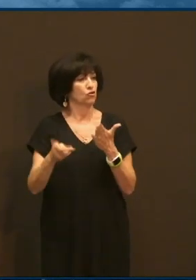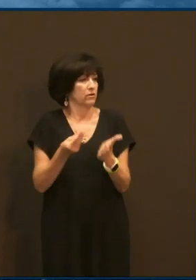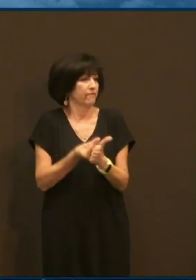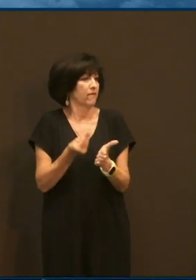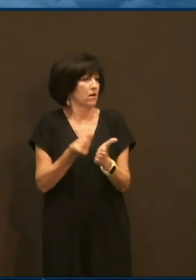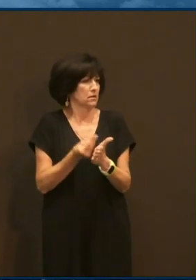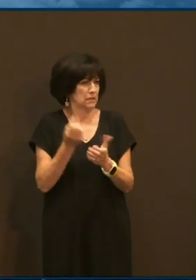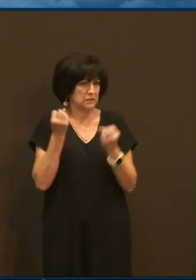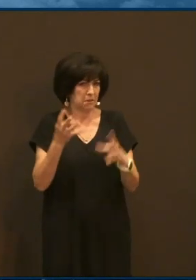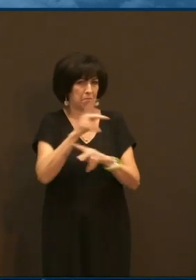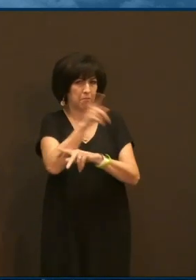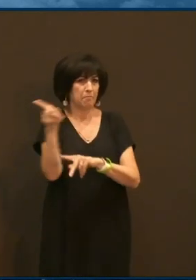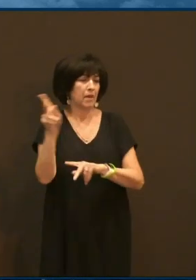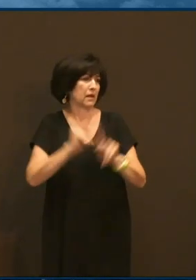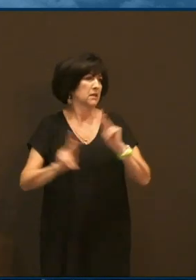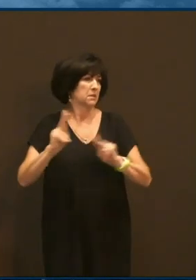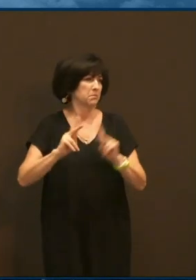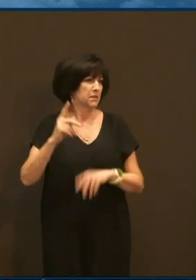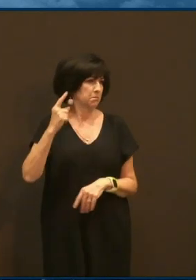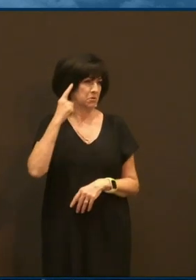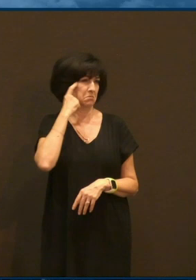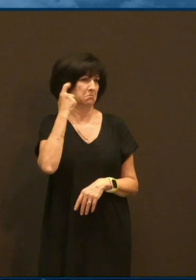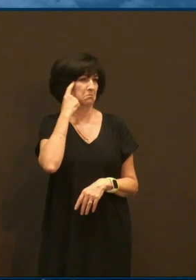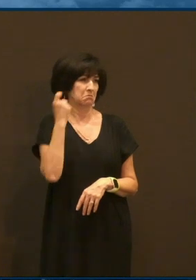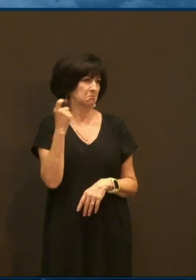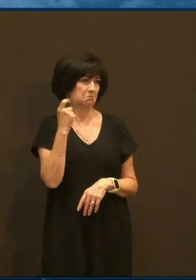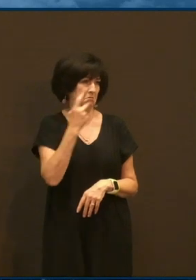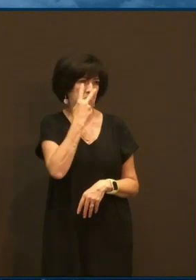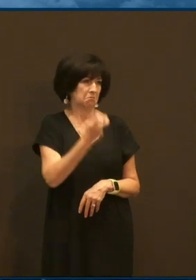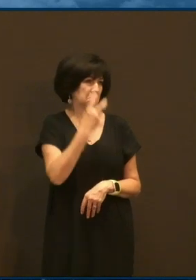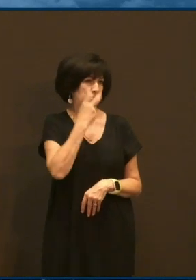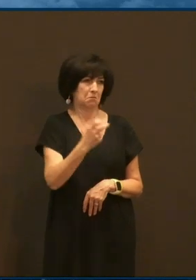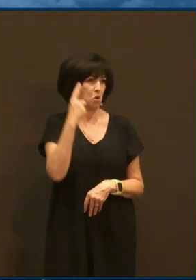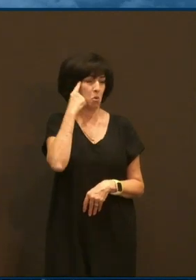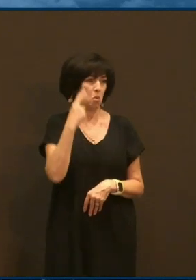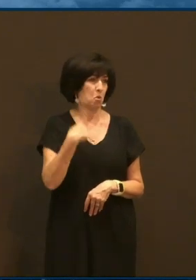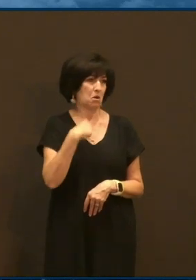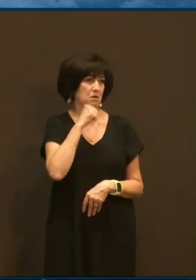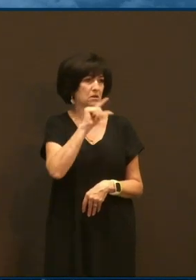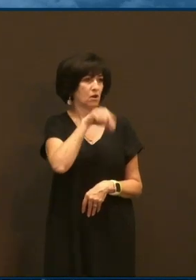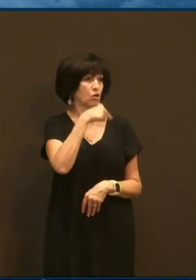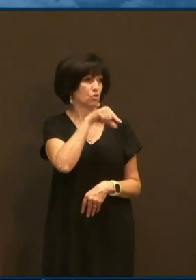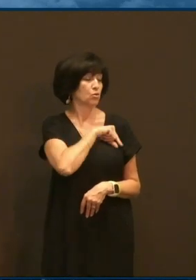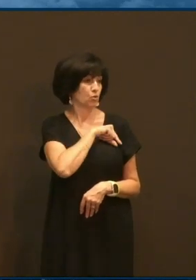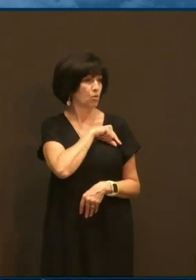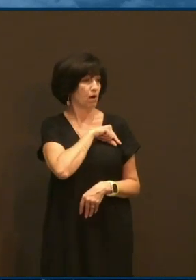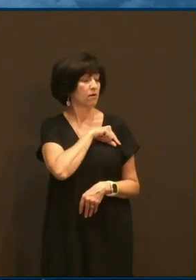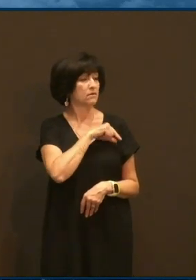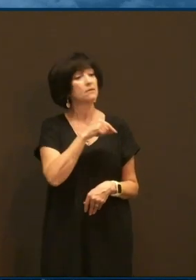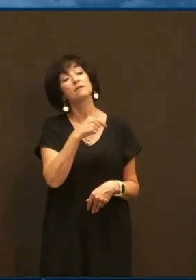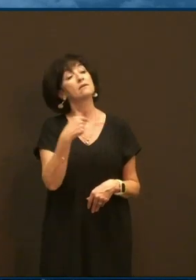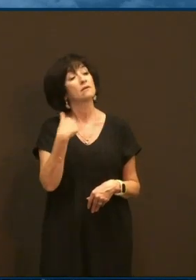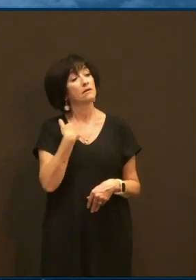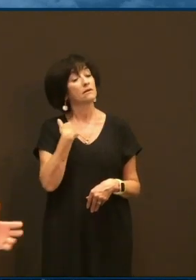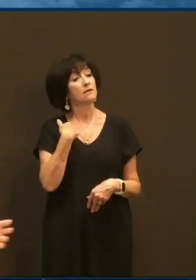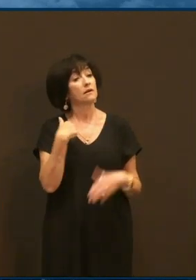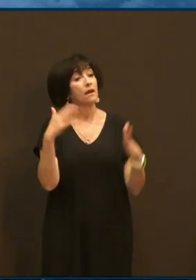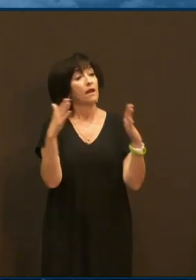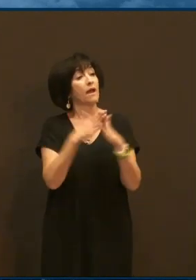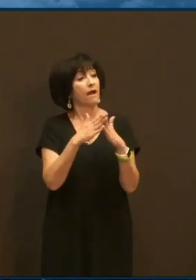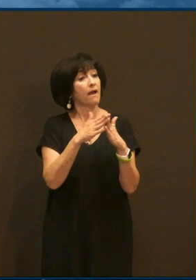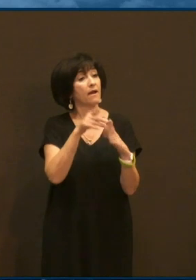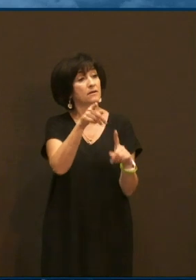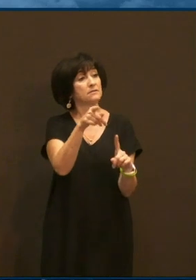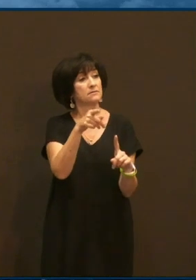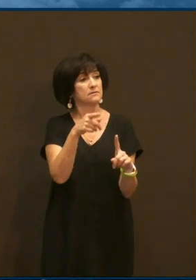ability to be, and I didn't ask the Governor Carper at the time if I could be the secretary because I didn't have